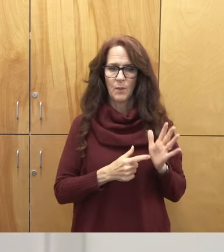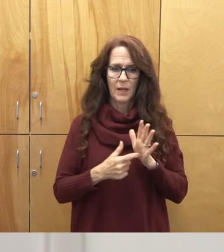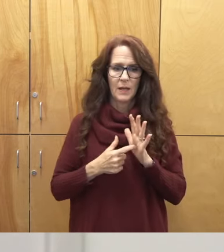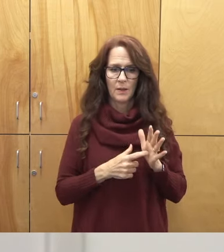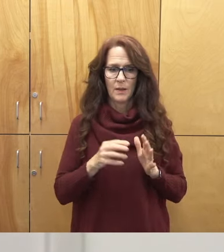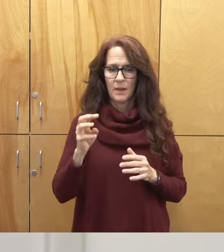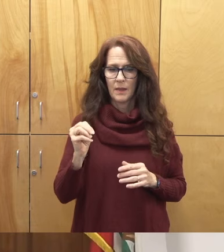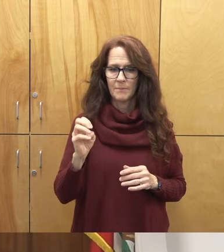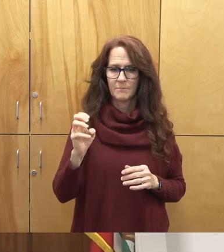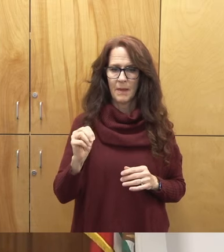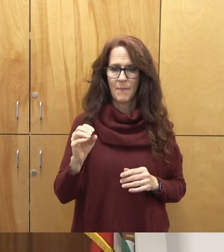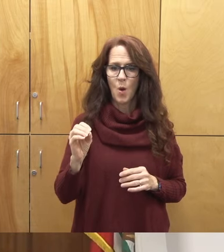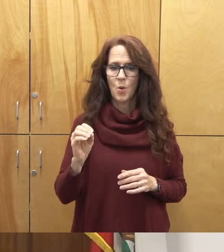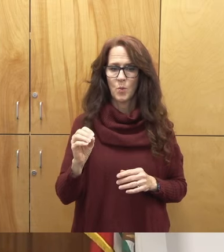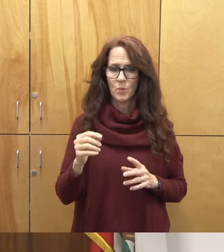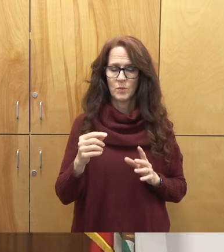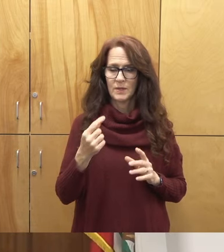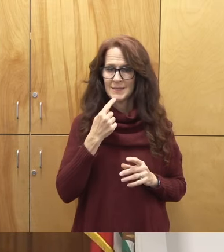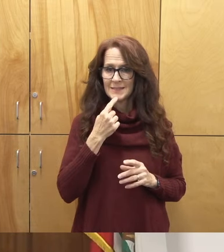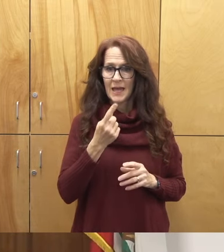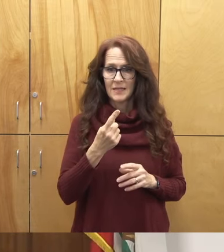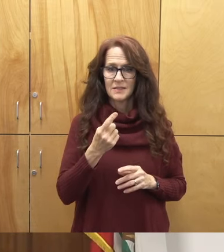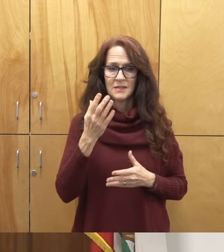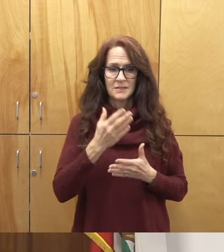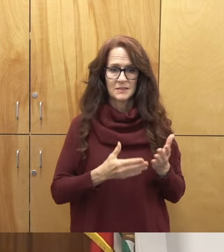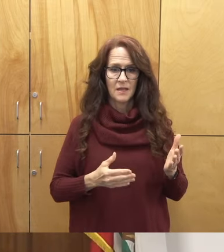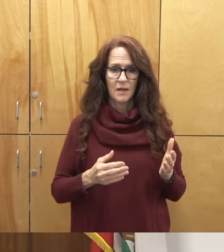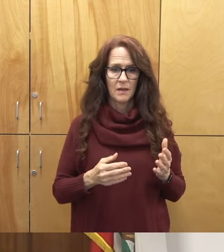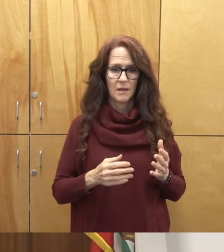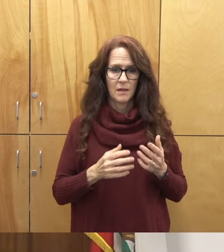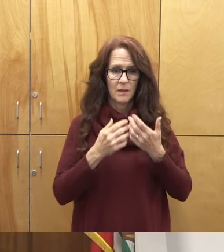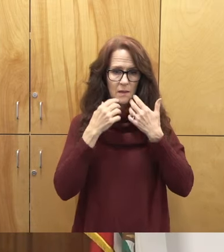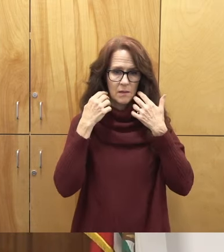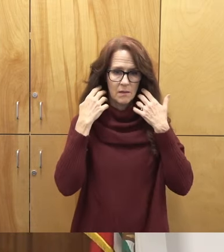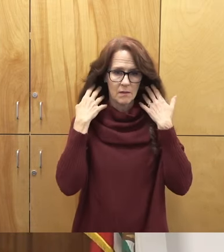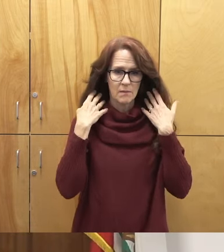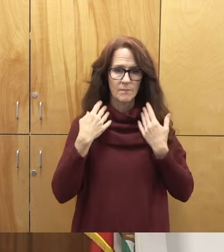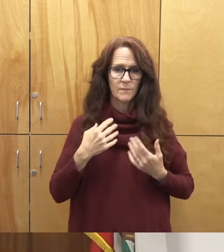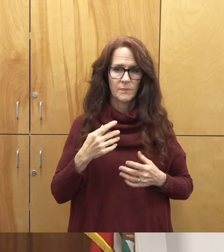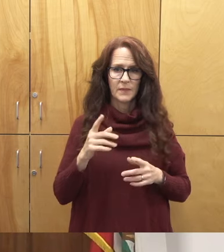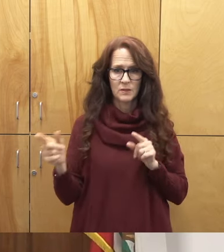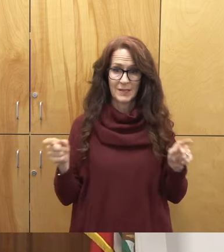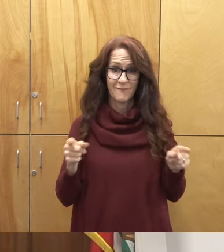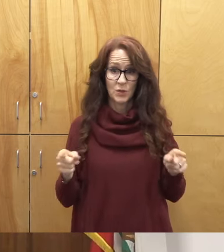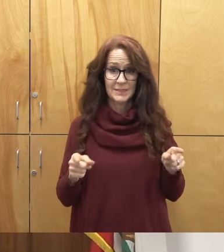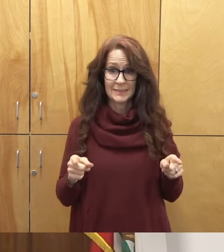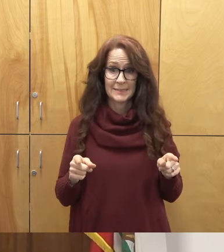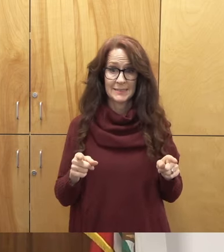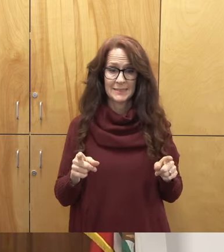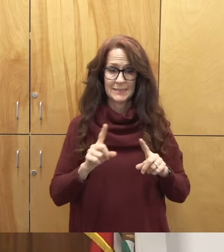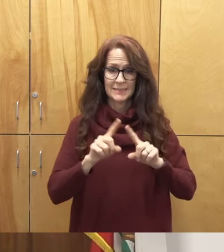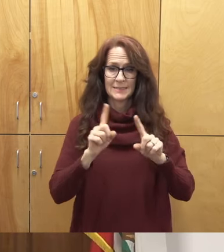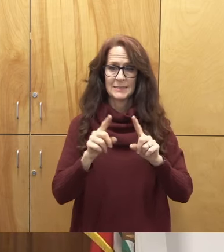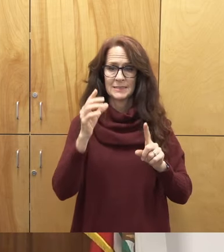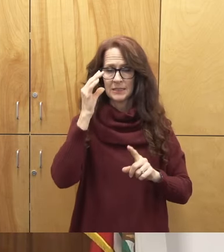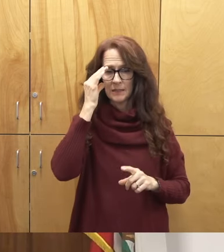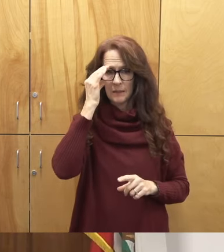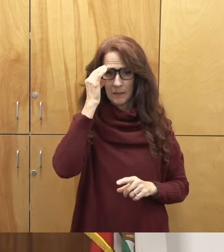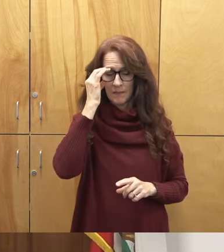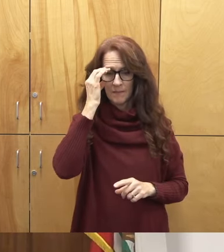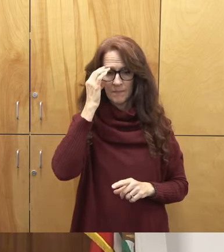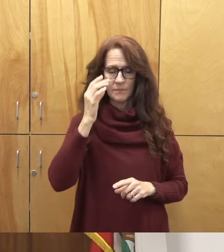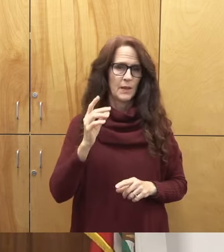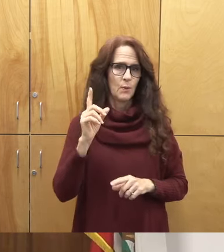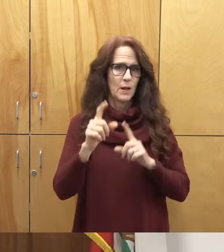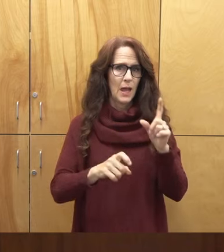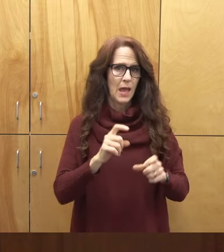the memo, it does highlight that there are some slight, but yet there are differences. And so I wanted to ask a question about one